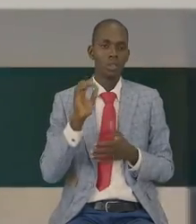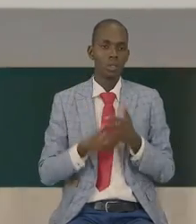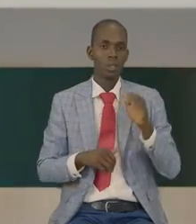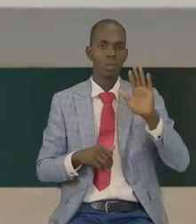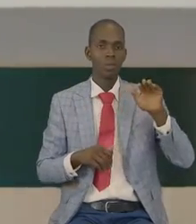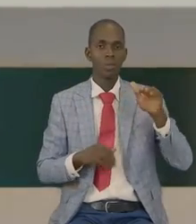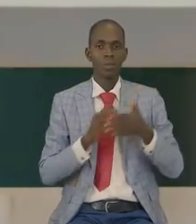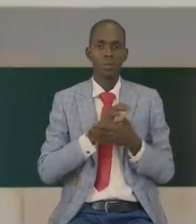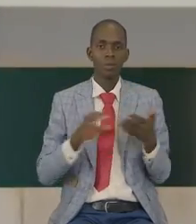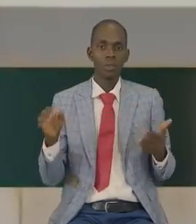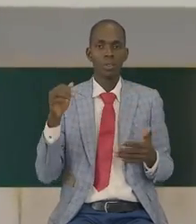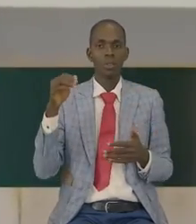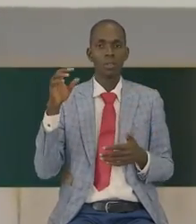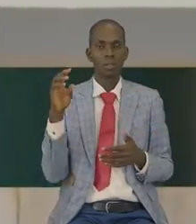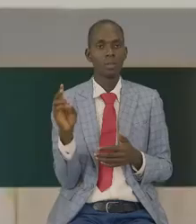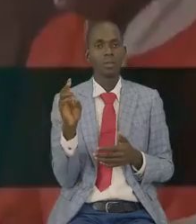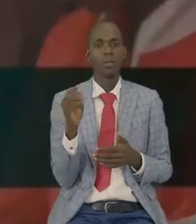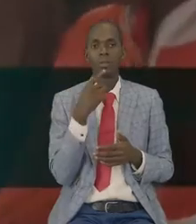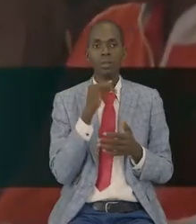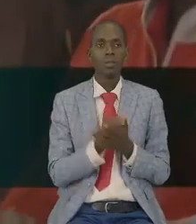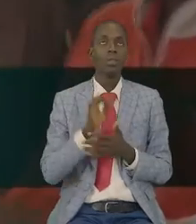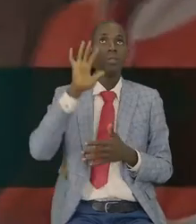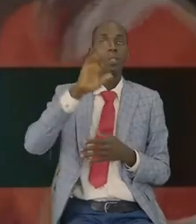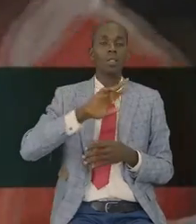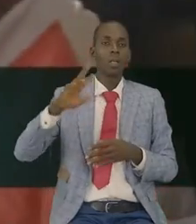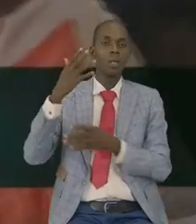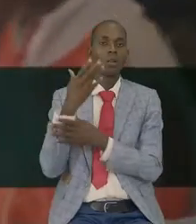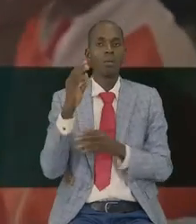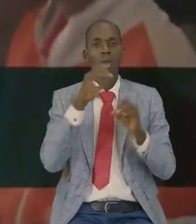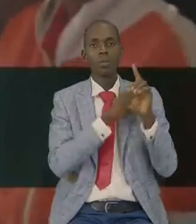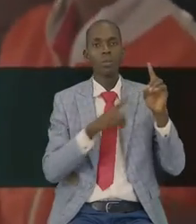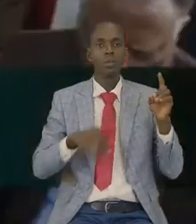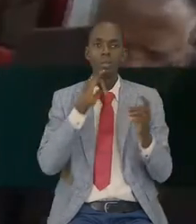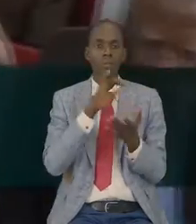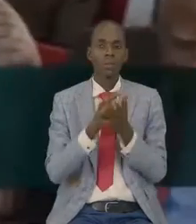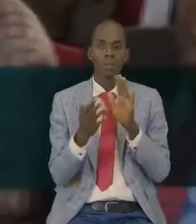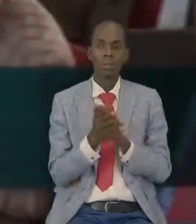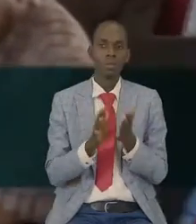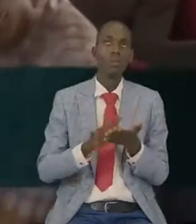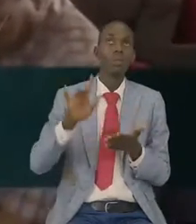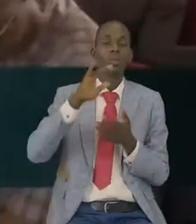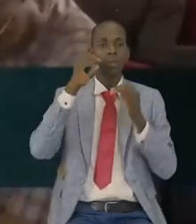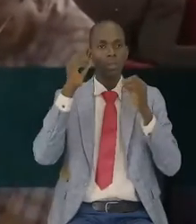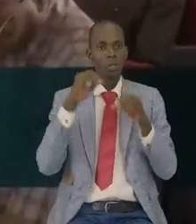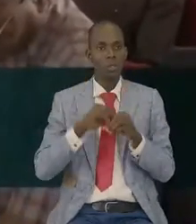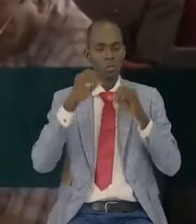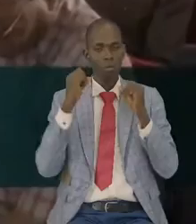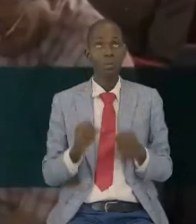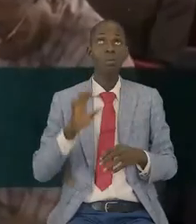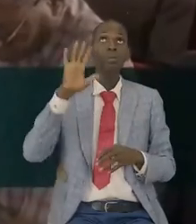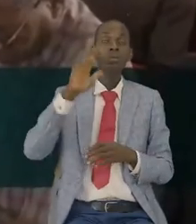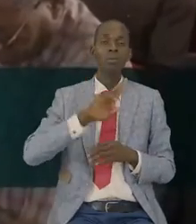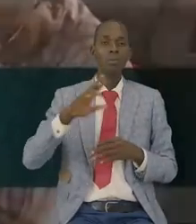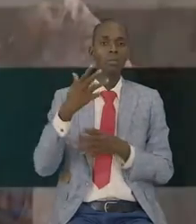right hand, O Lord, is become glorious in power. Thy right hand, O